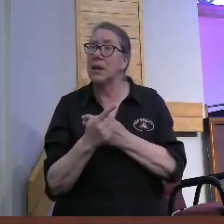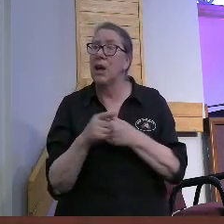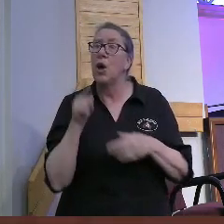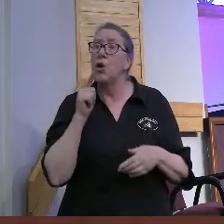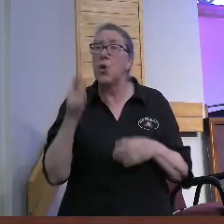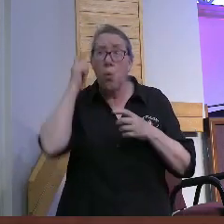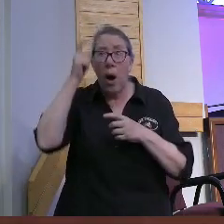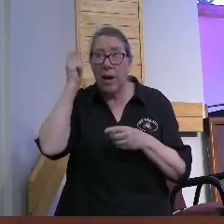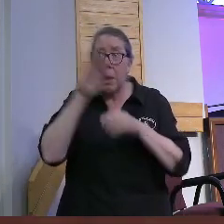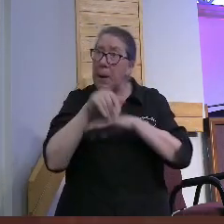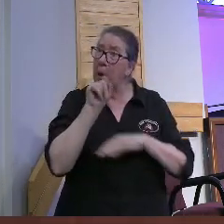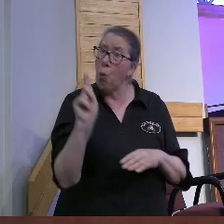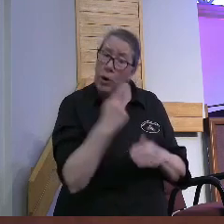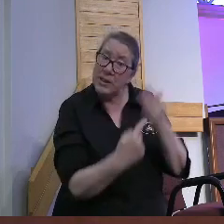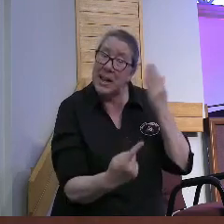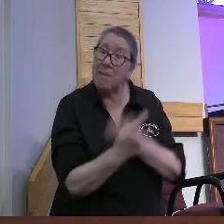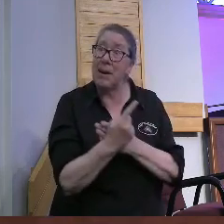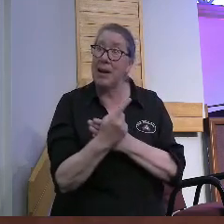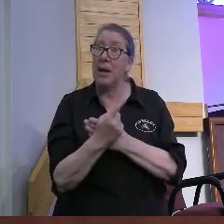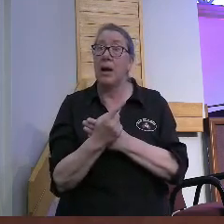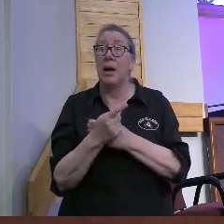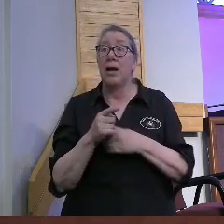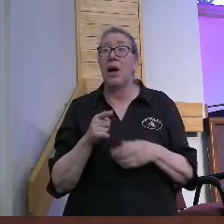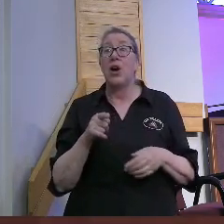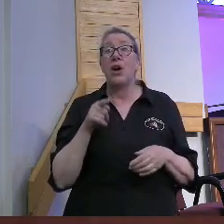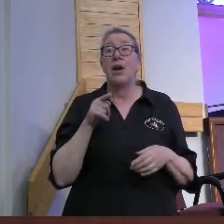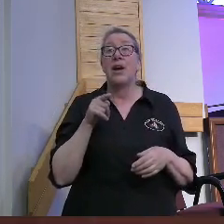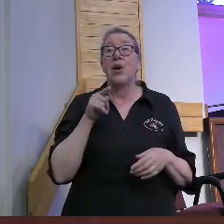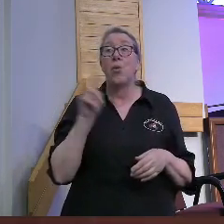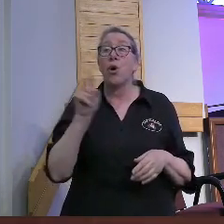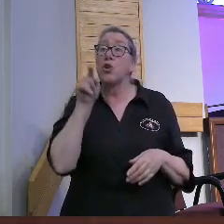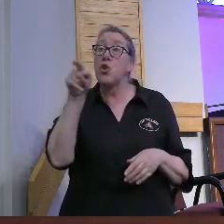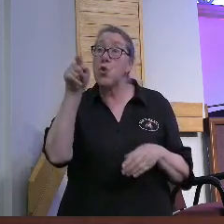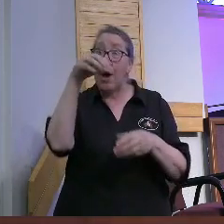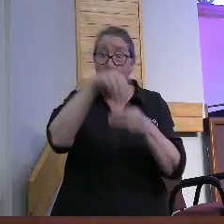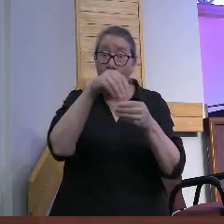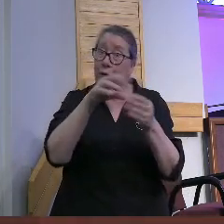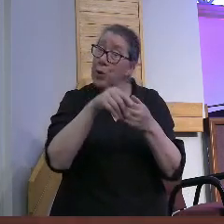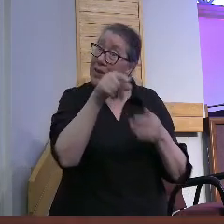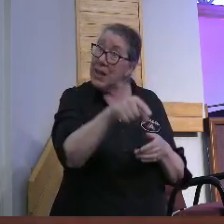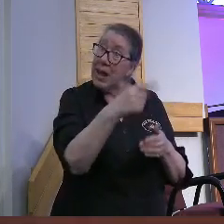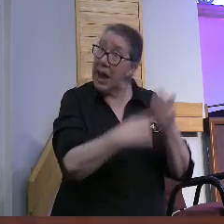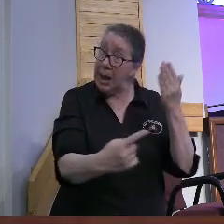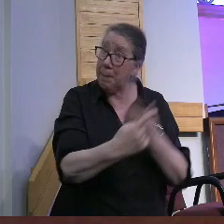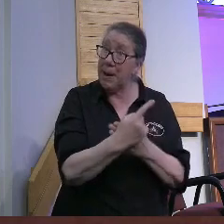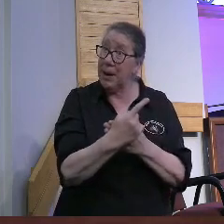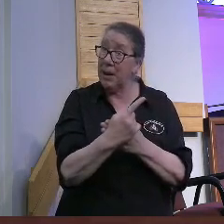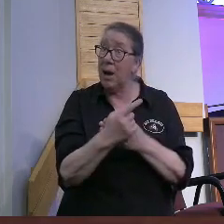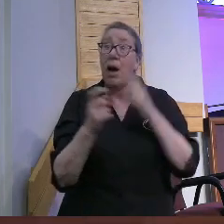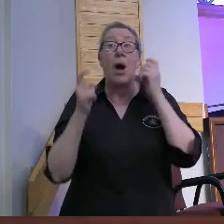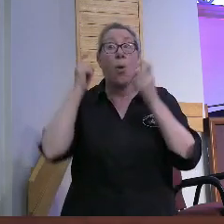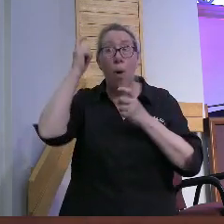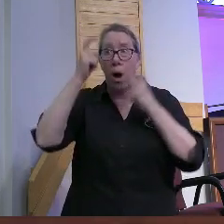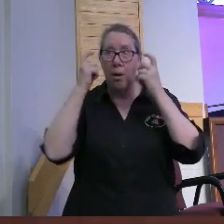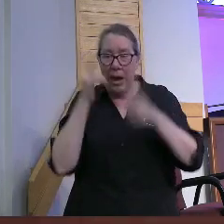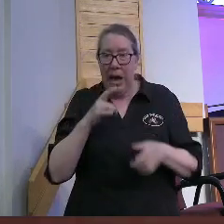about, your circumstances tell you about how you're going to feel. That's what worry does. Worry says, you're going to feel like